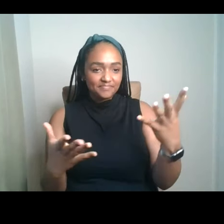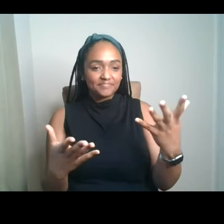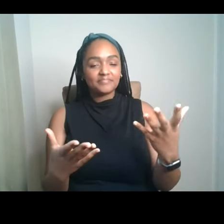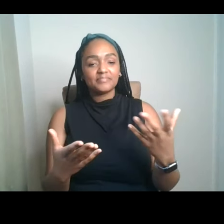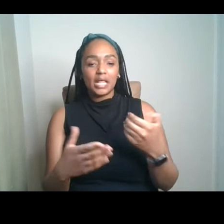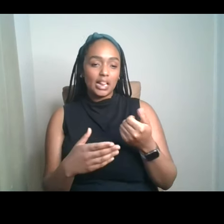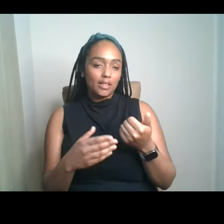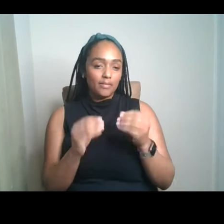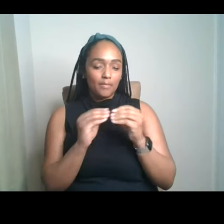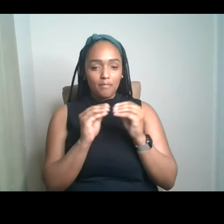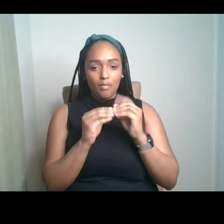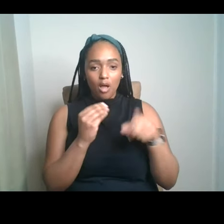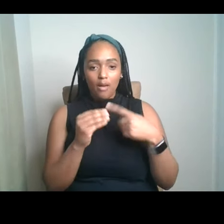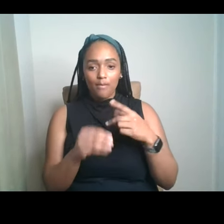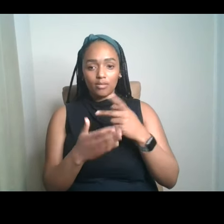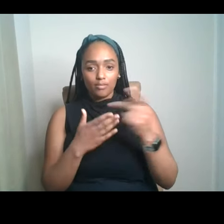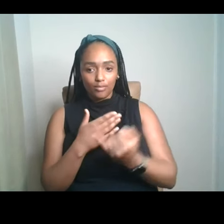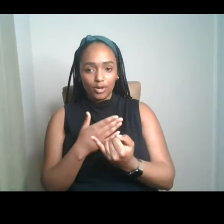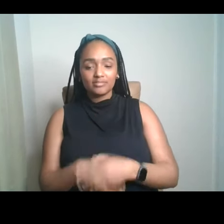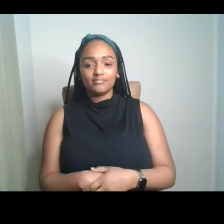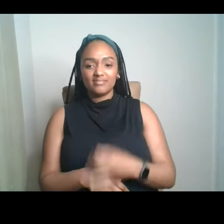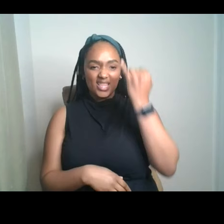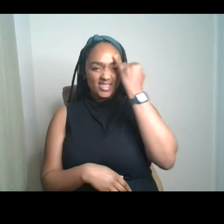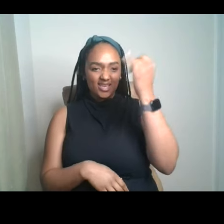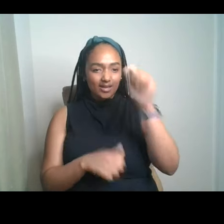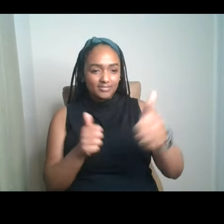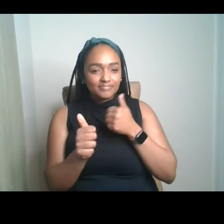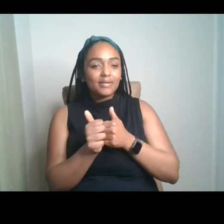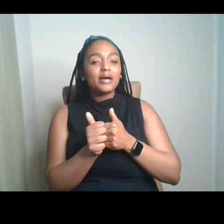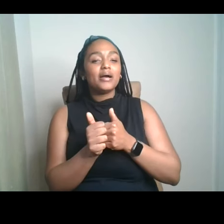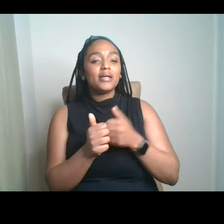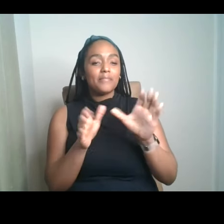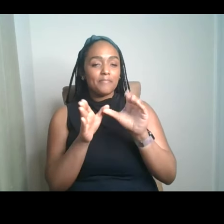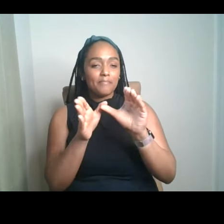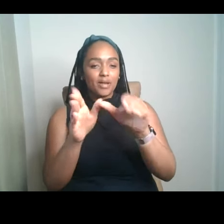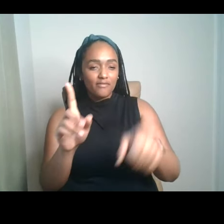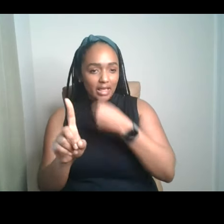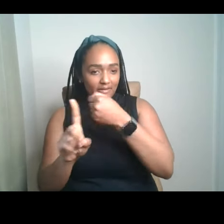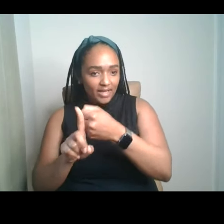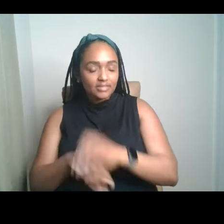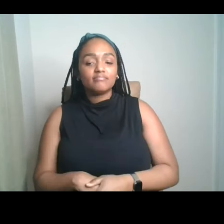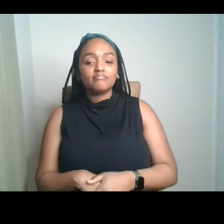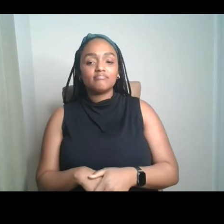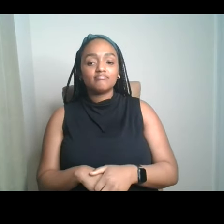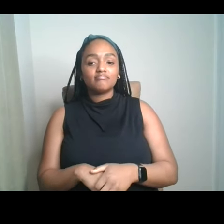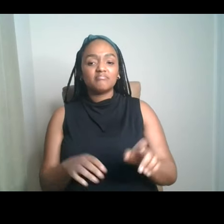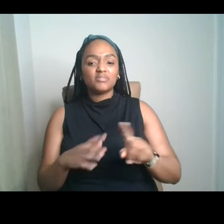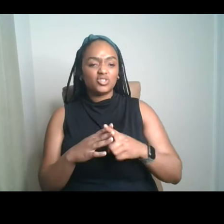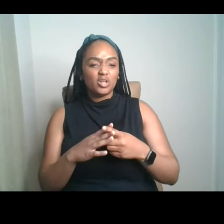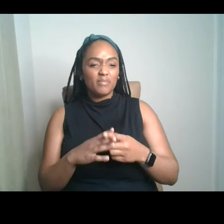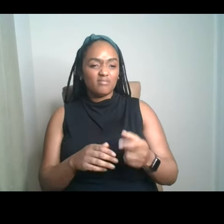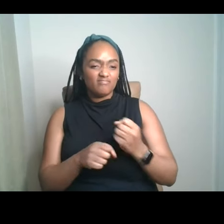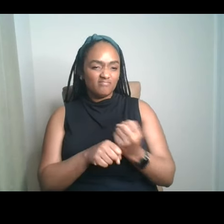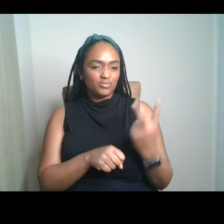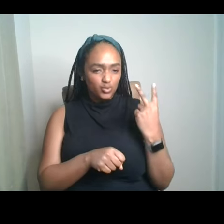project. The idea for the Butterfly Effect started about 2 years ago when I was listening to the